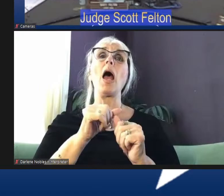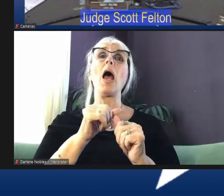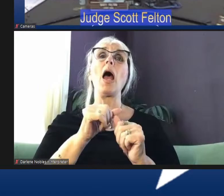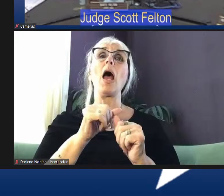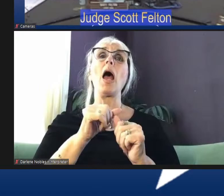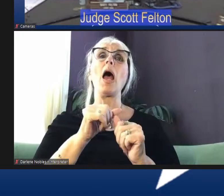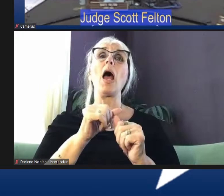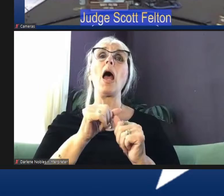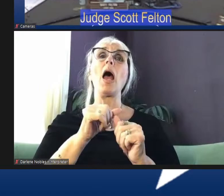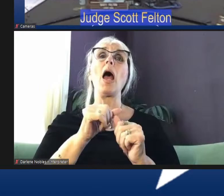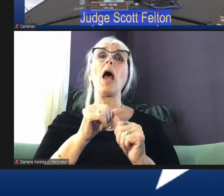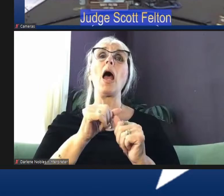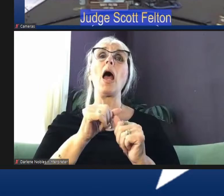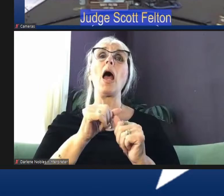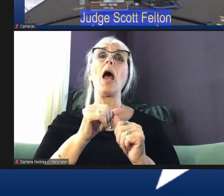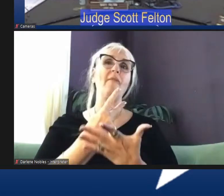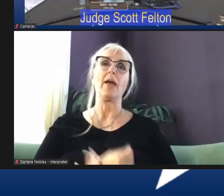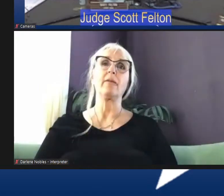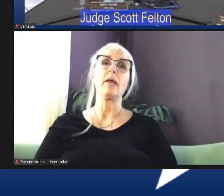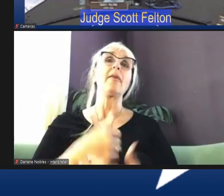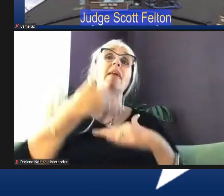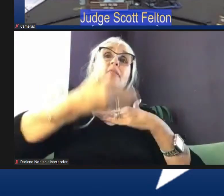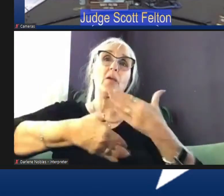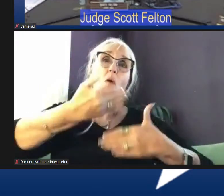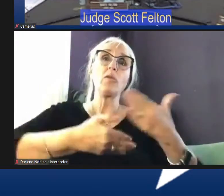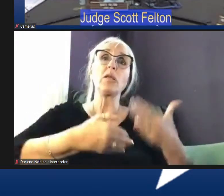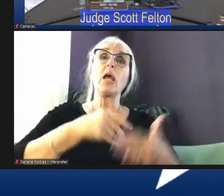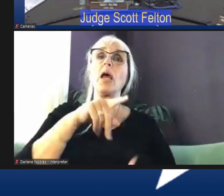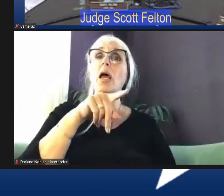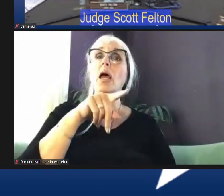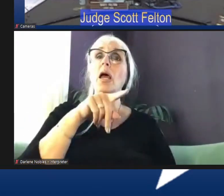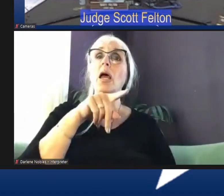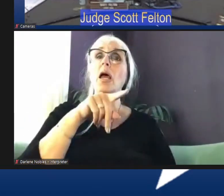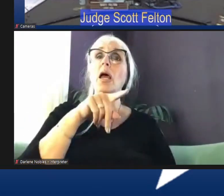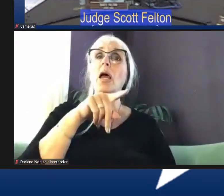process. Dustin or Mike, anything else?